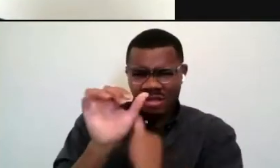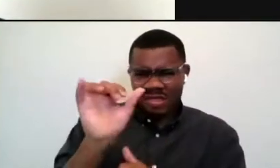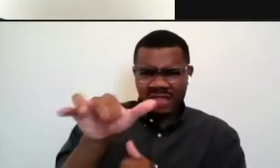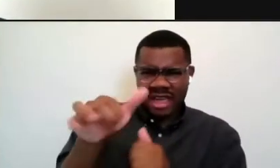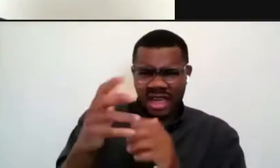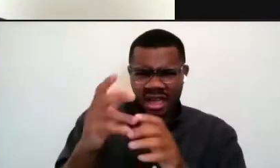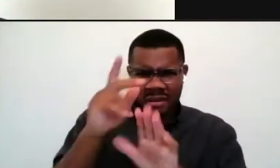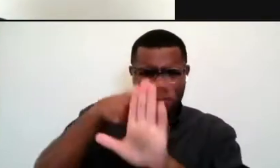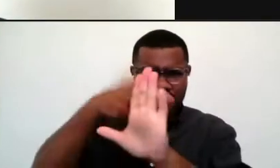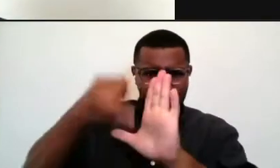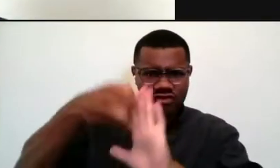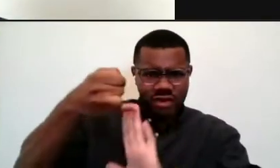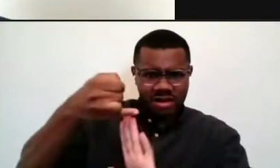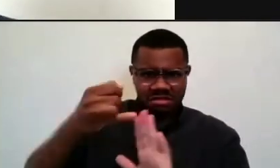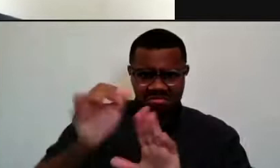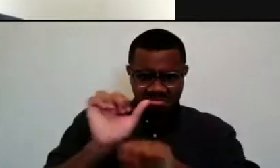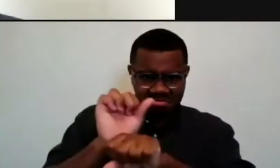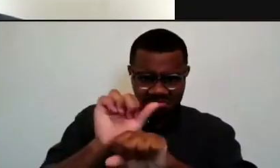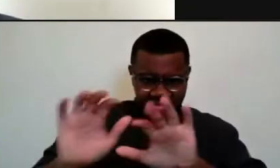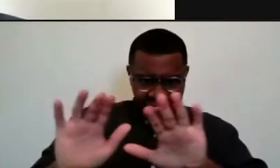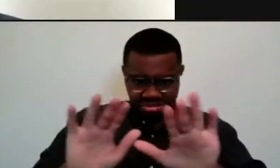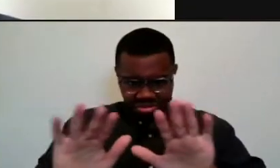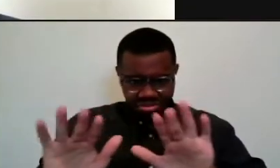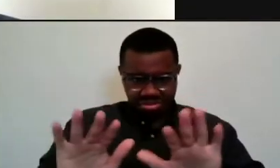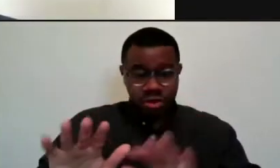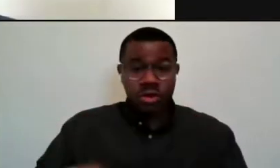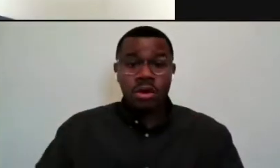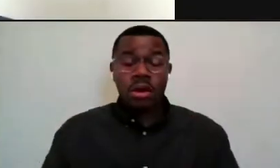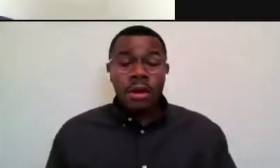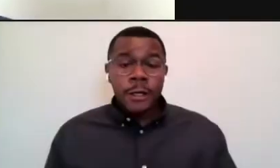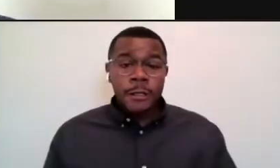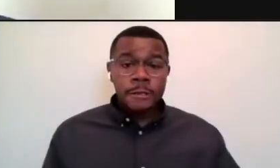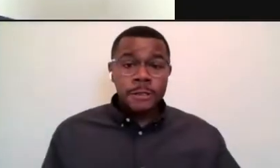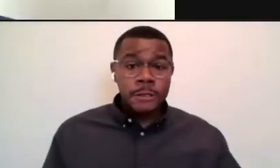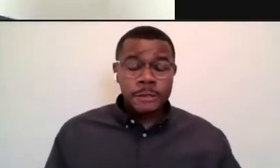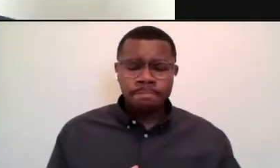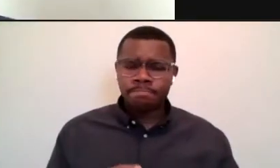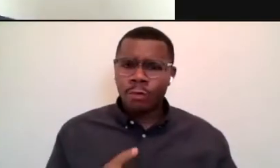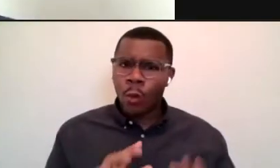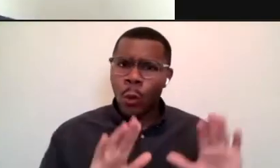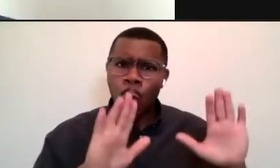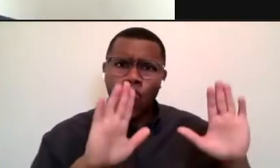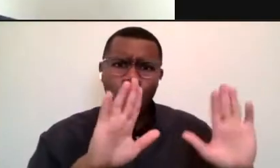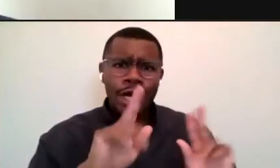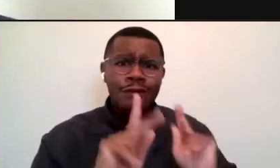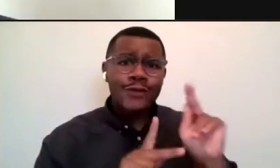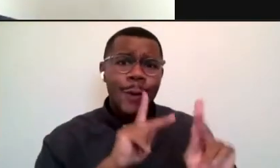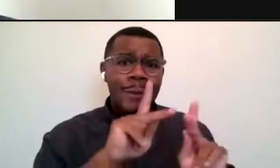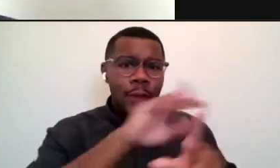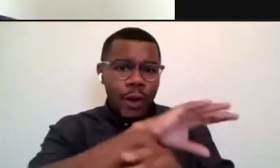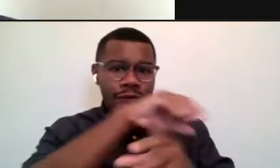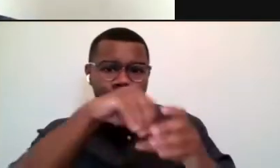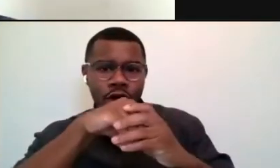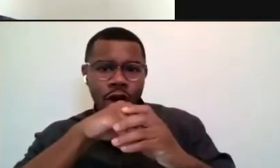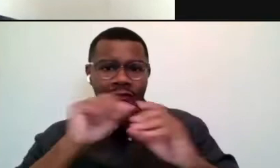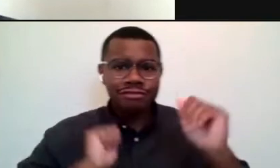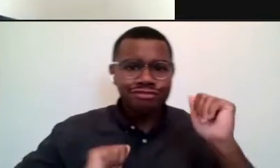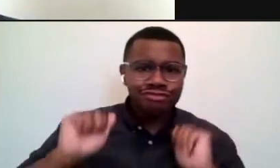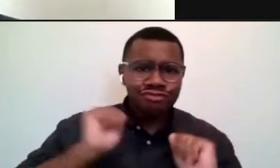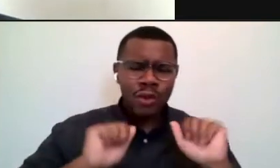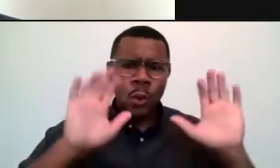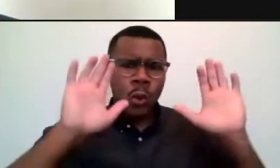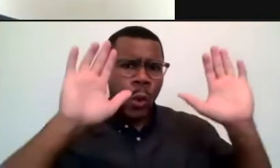on that piece together. We've got some amazing performers working on it,